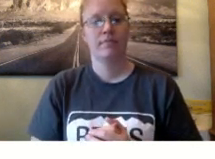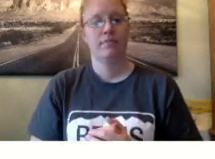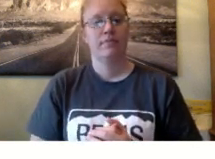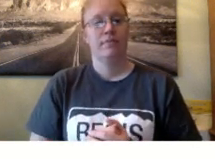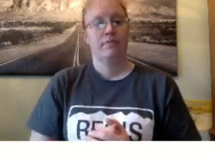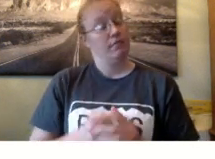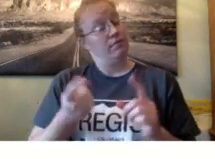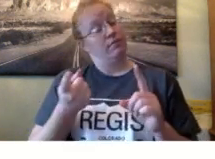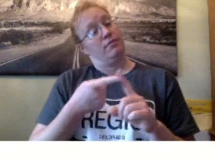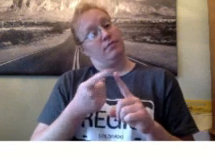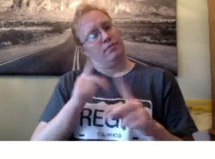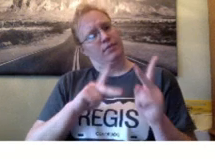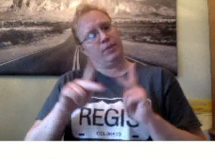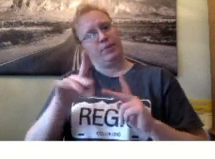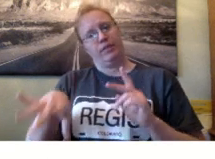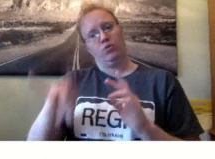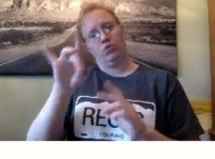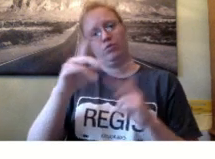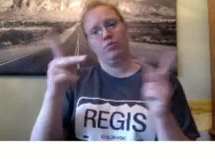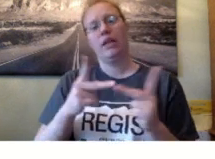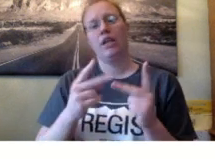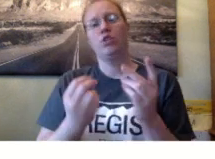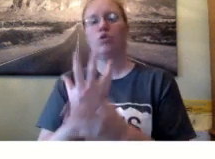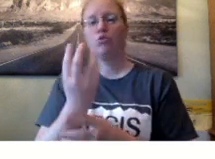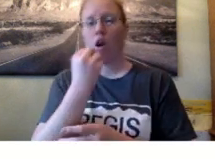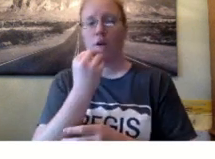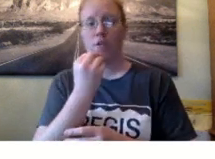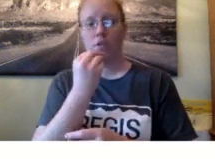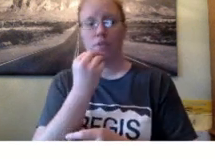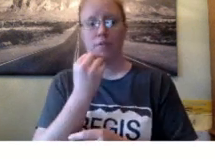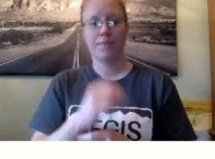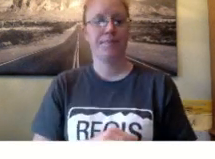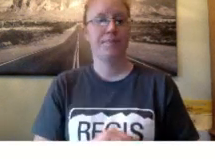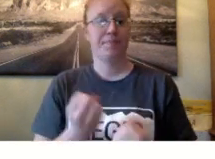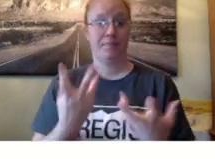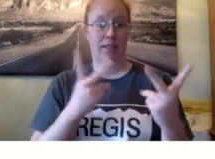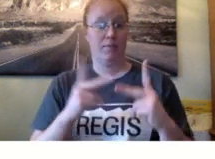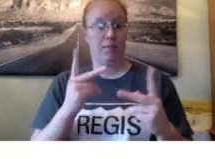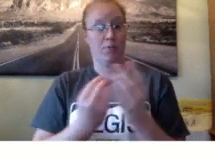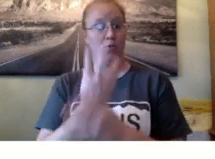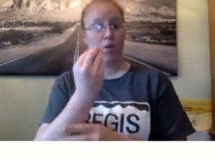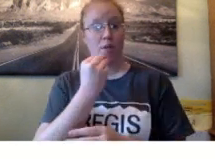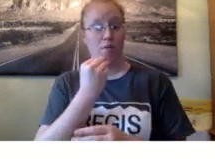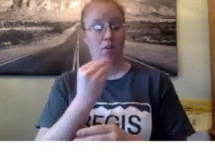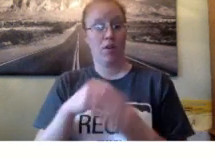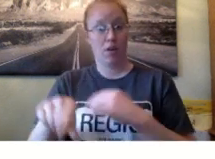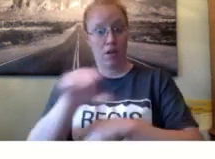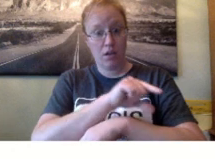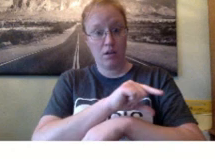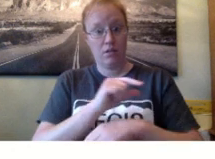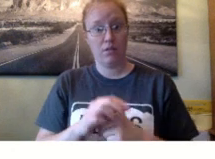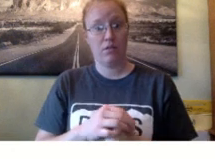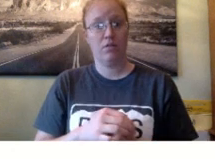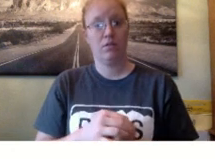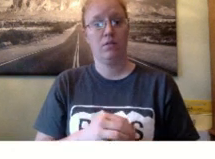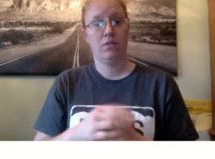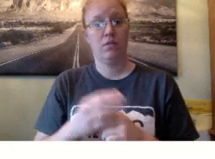Okay, first, people choose places to grow food. Many people grow food in